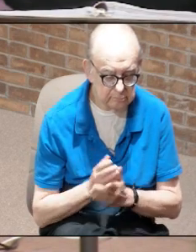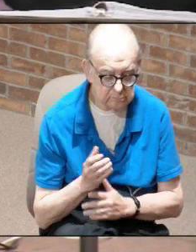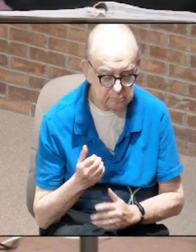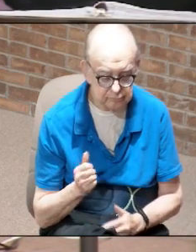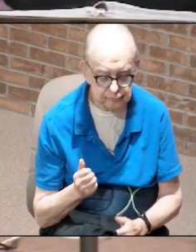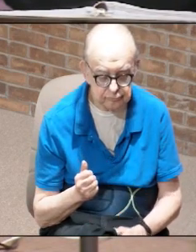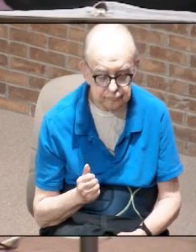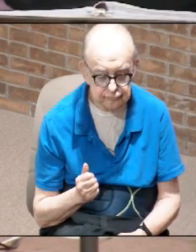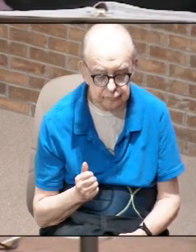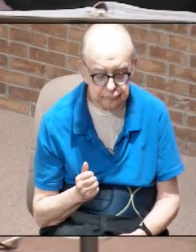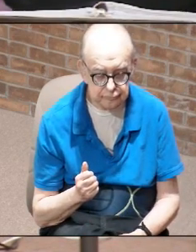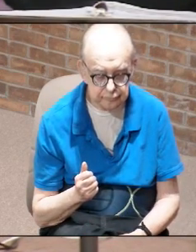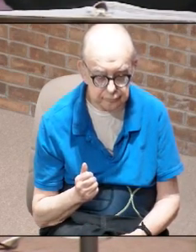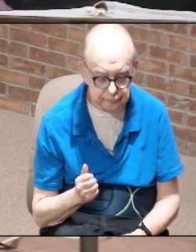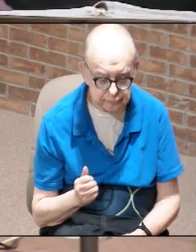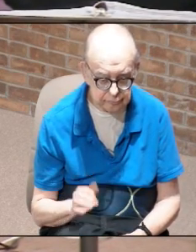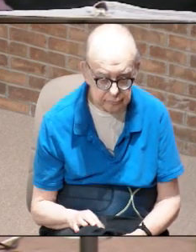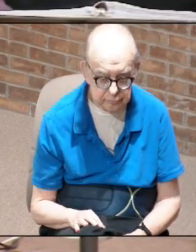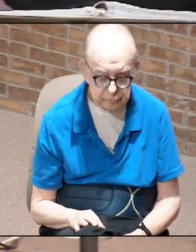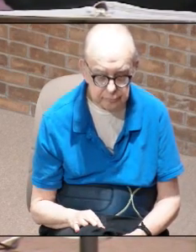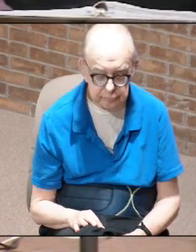10.